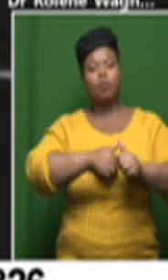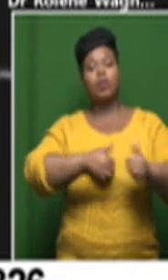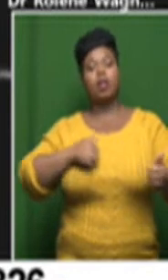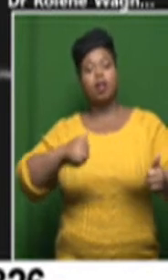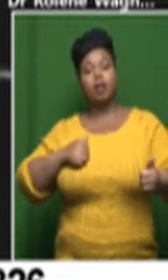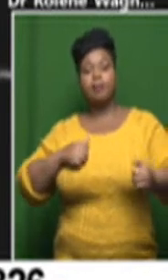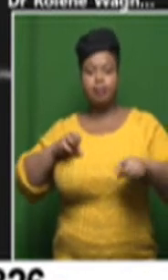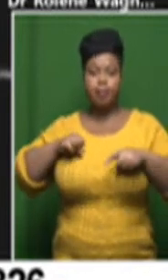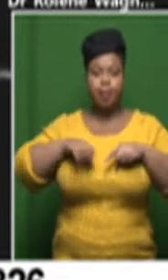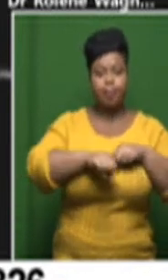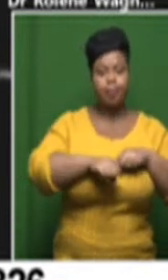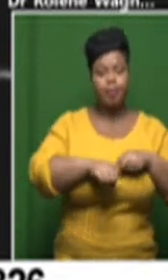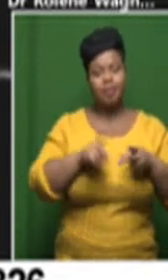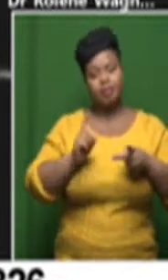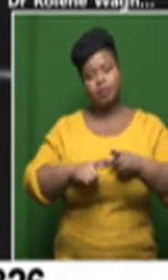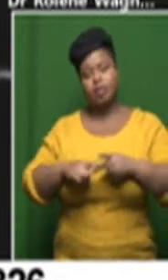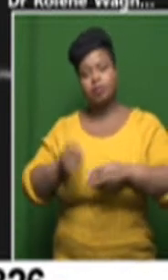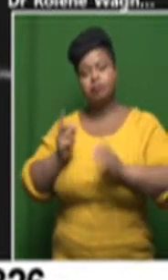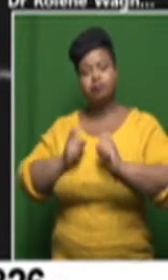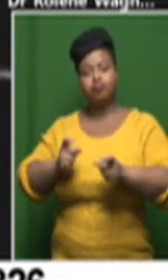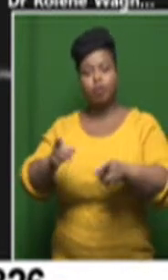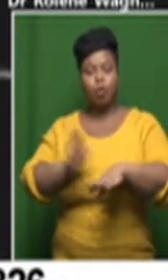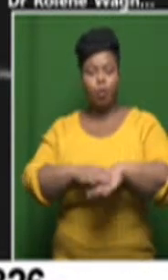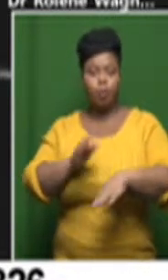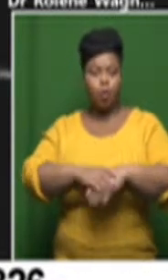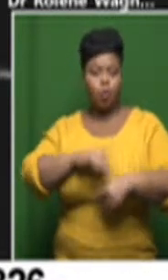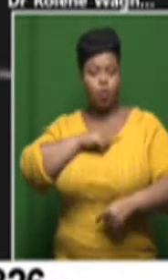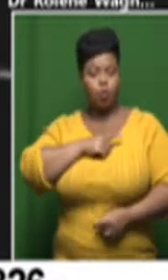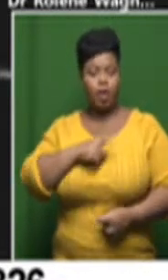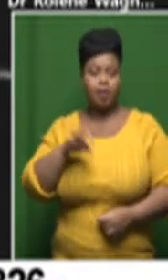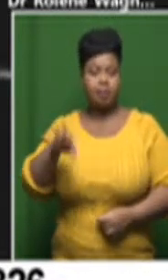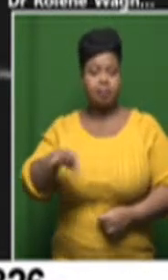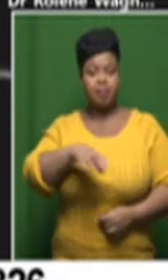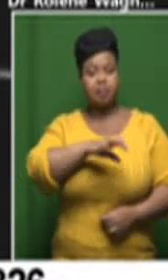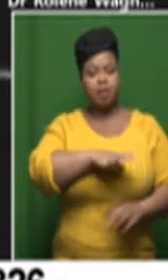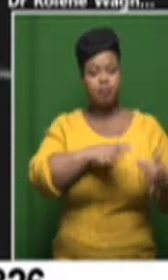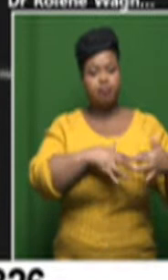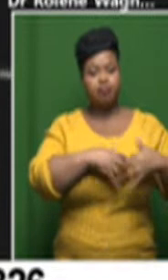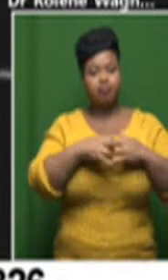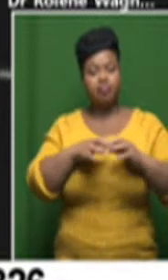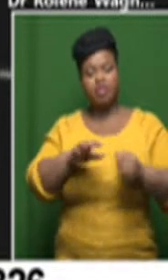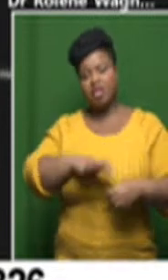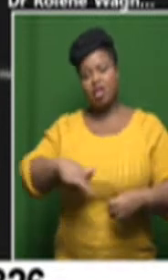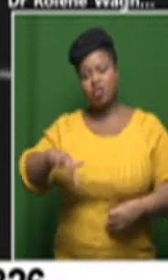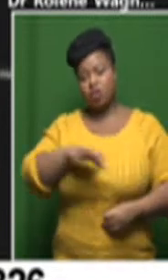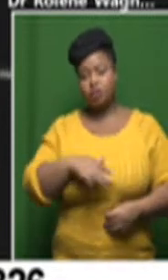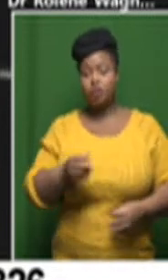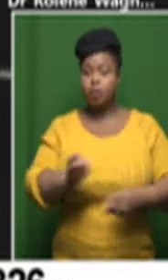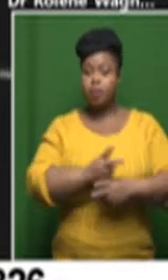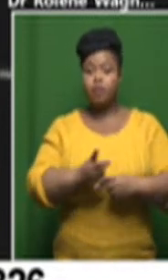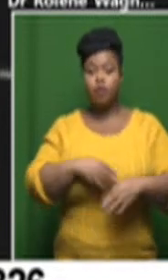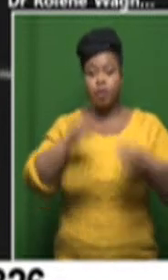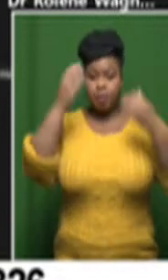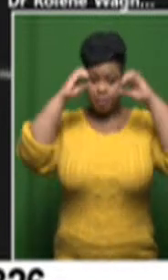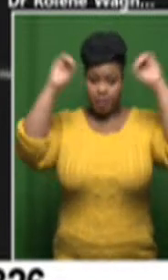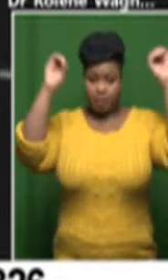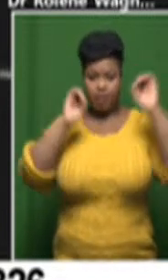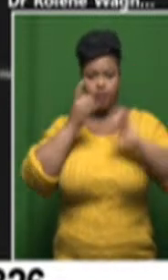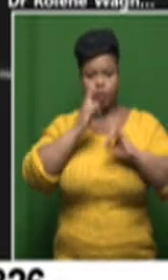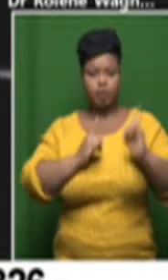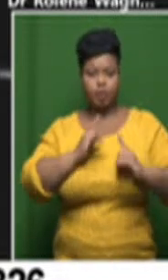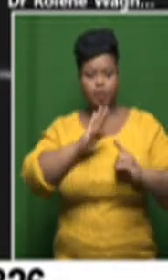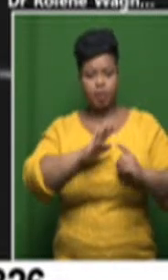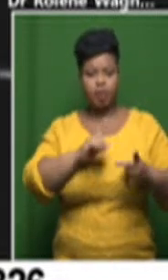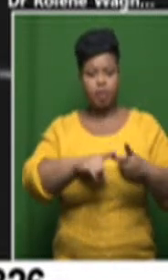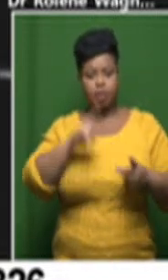want to accelerate the program by having these mass vaccination sites. At this stage, it's planned for Buffalo City Metro and